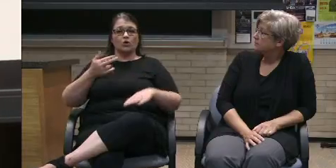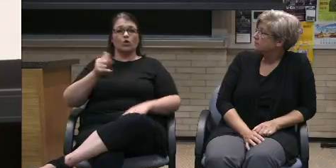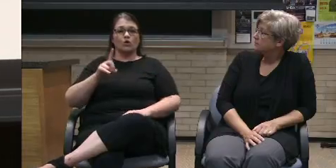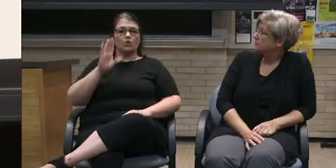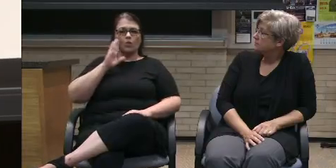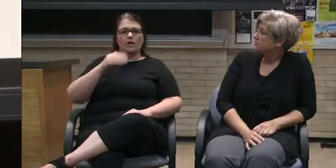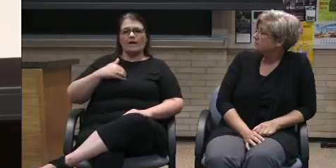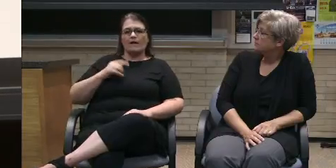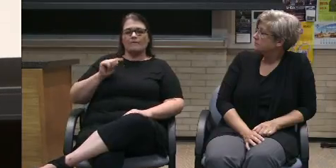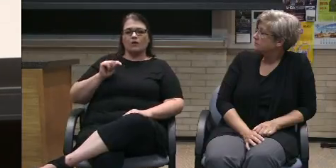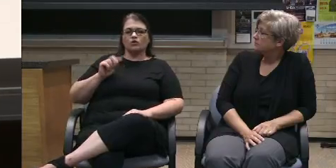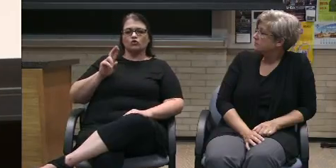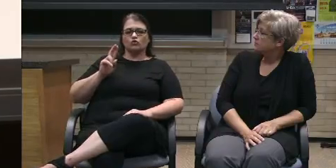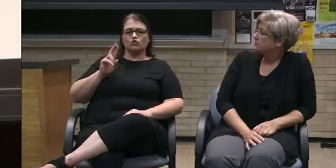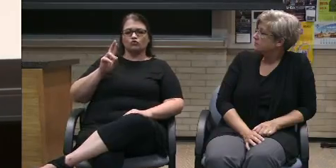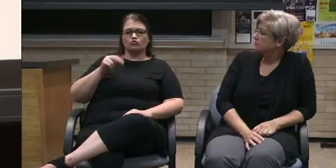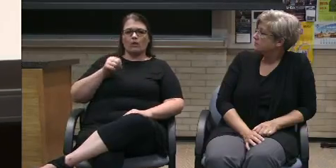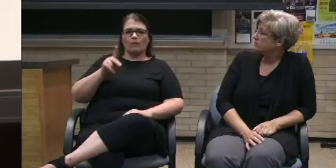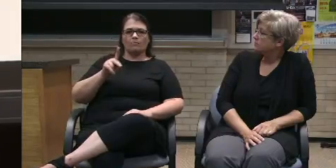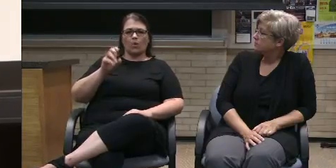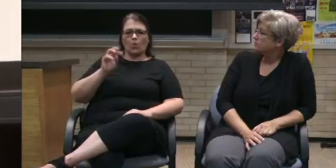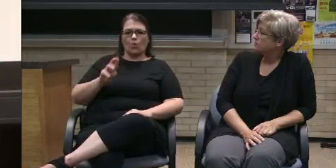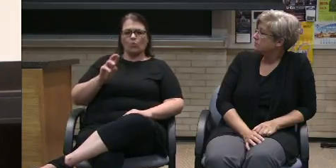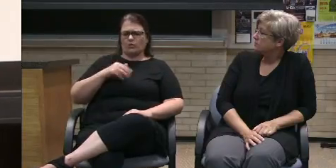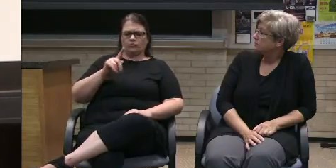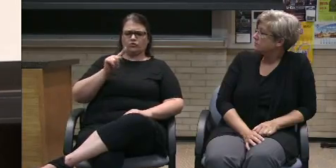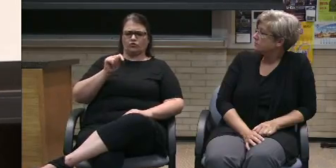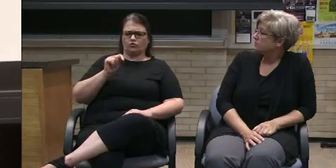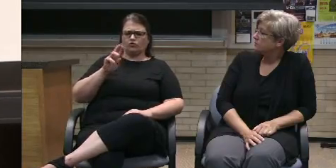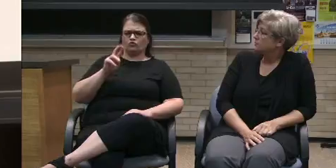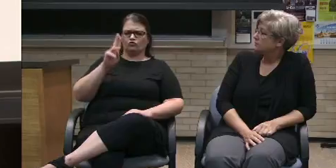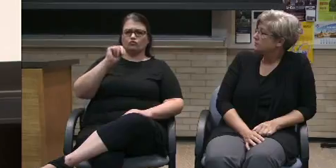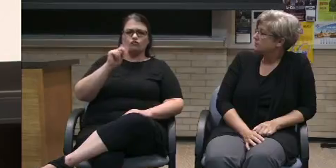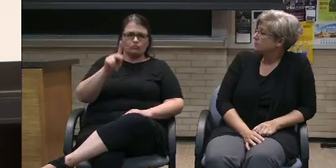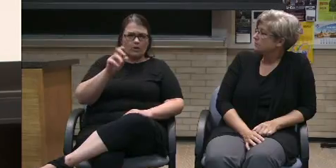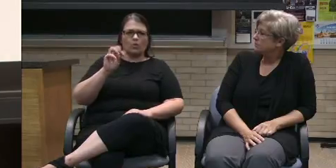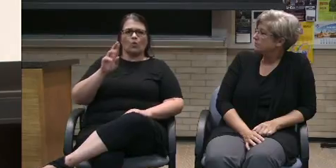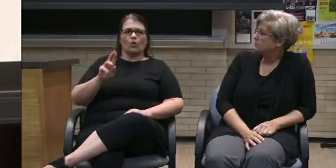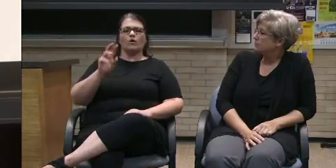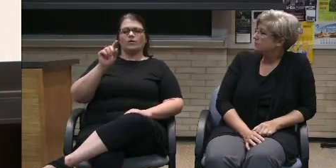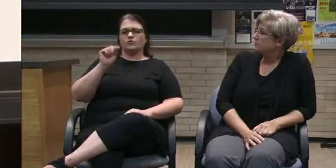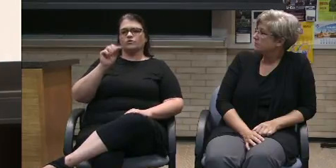one of the parking lots, where you decorate the trunk of your car, and